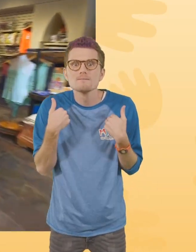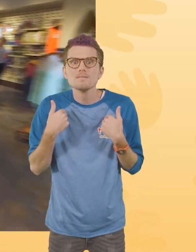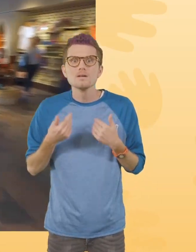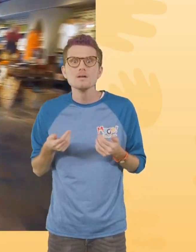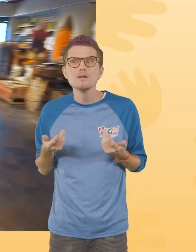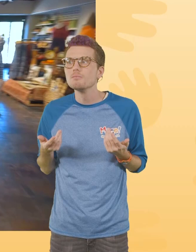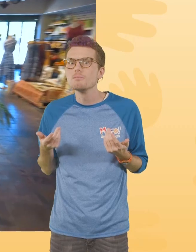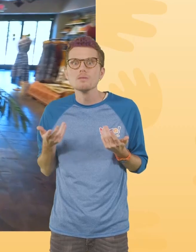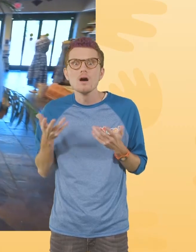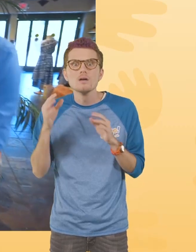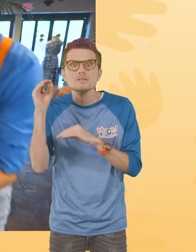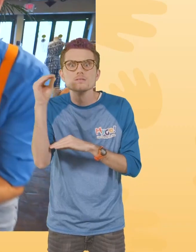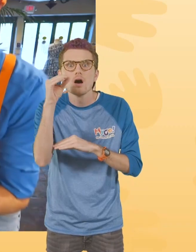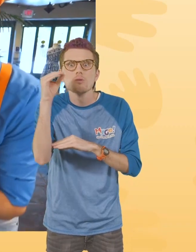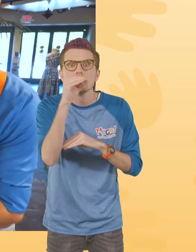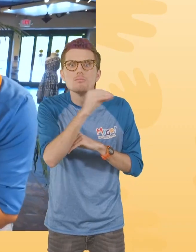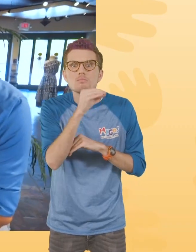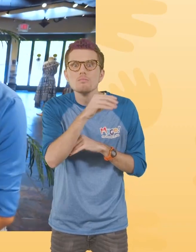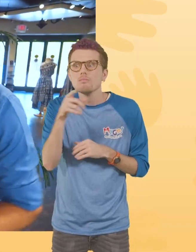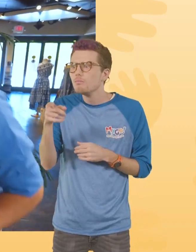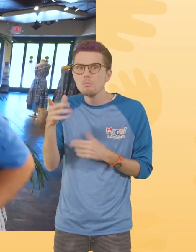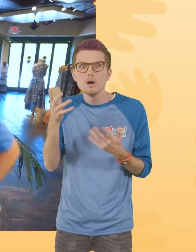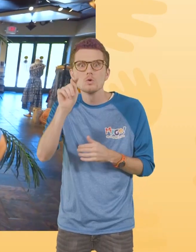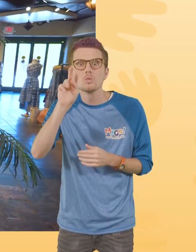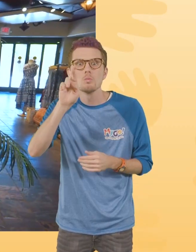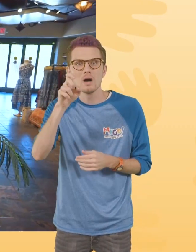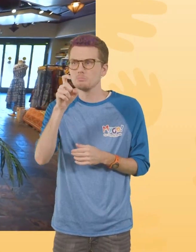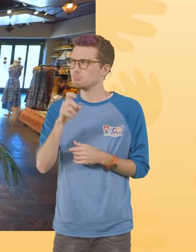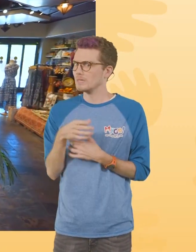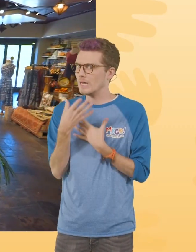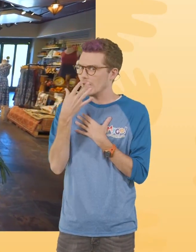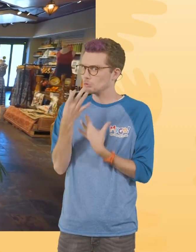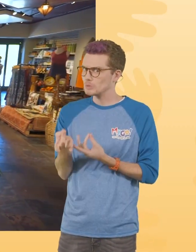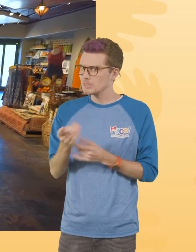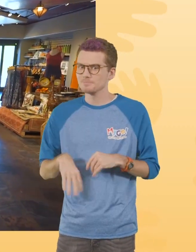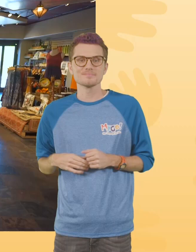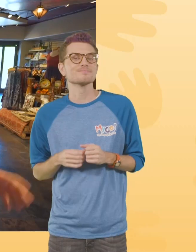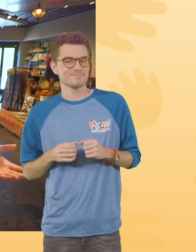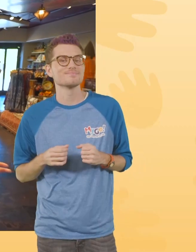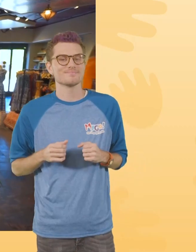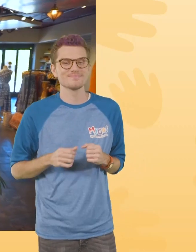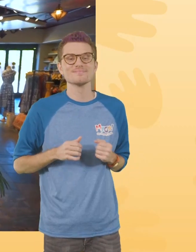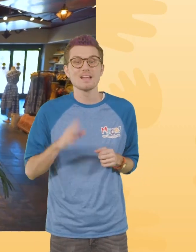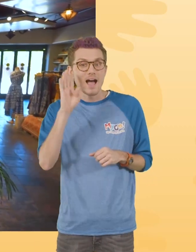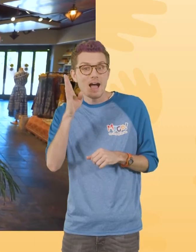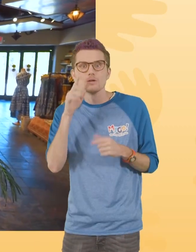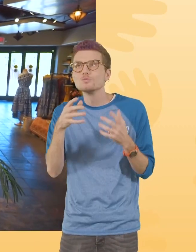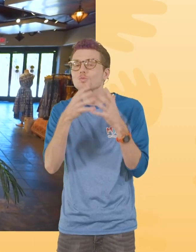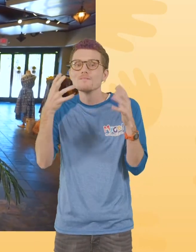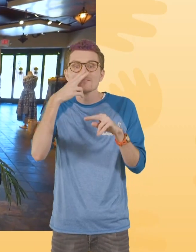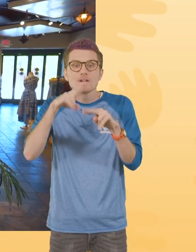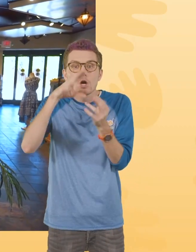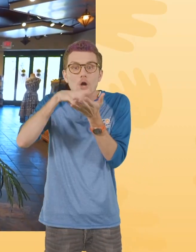Ooh, there's even a dinosaur. A Tyrannosaurus Rex. Interesting. Well, hey, that was so much fun learning